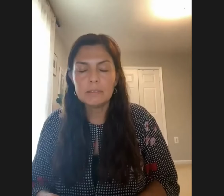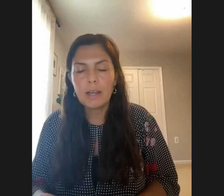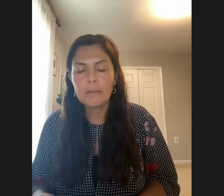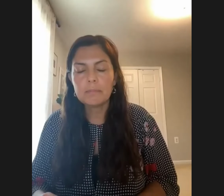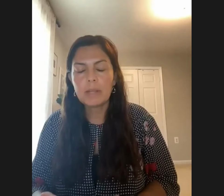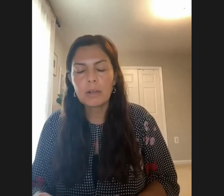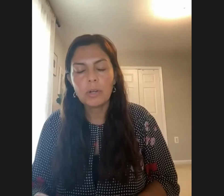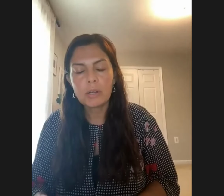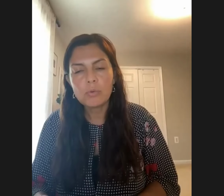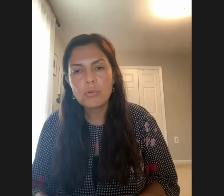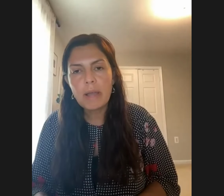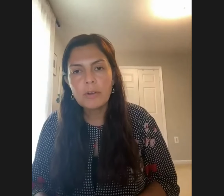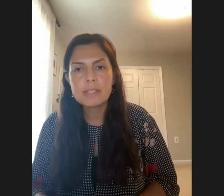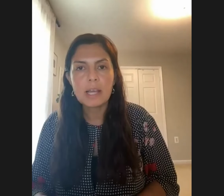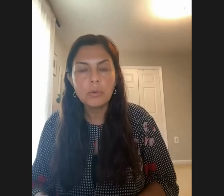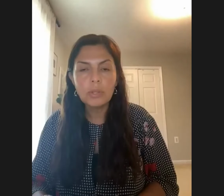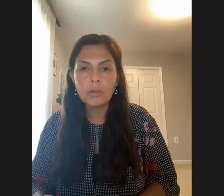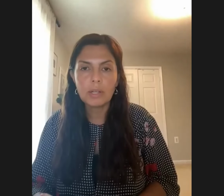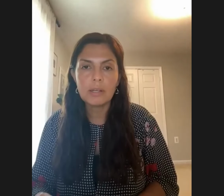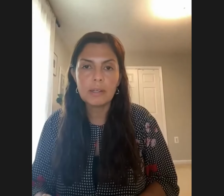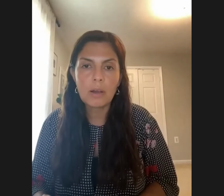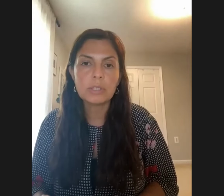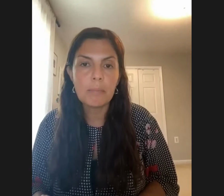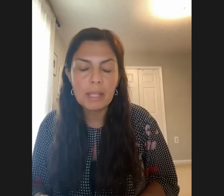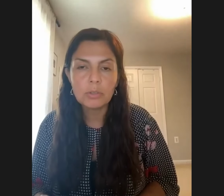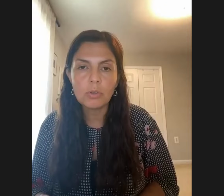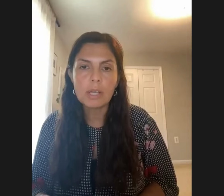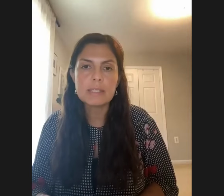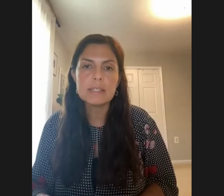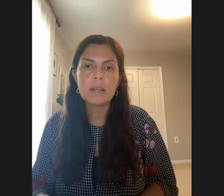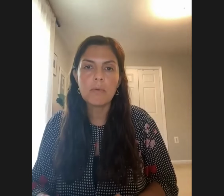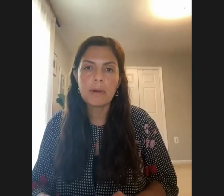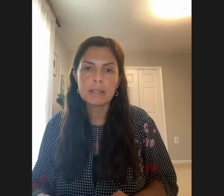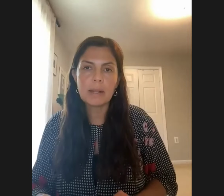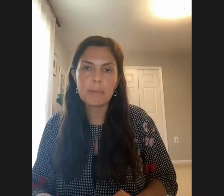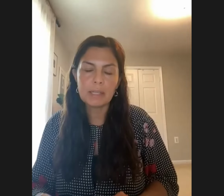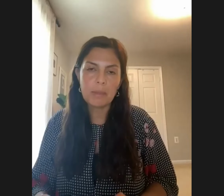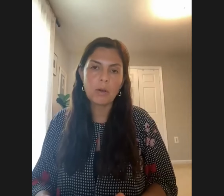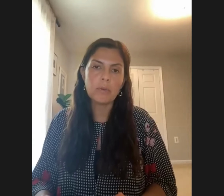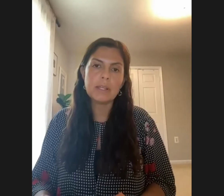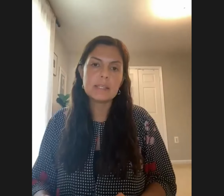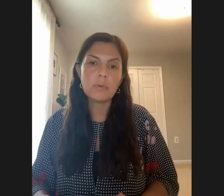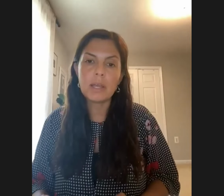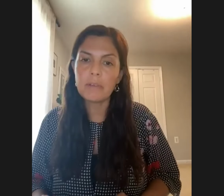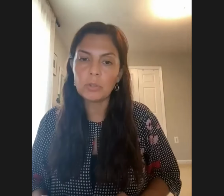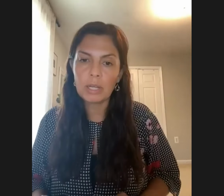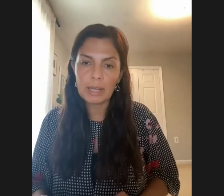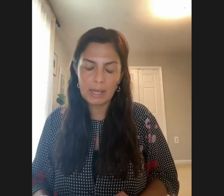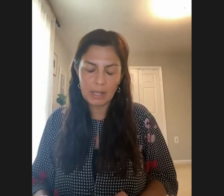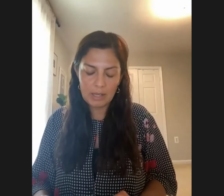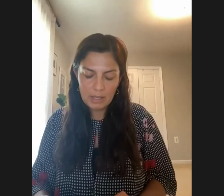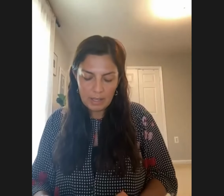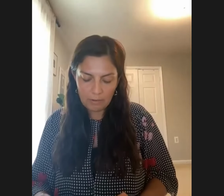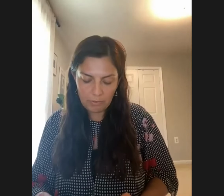important and have to do with the human resources in health and also the burnout that is